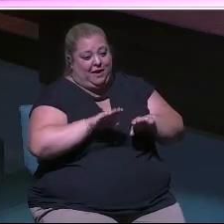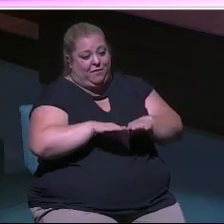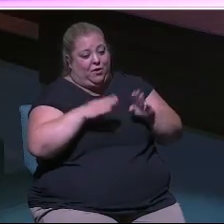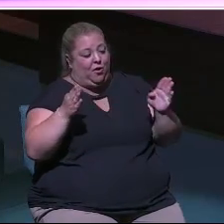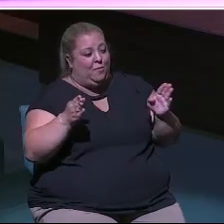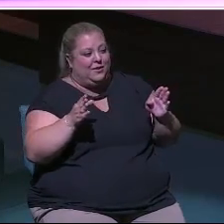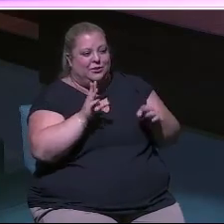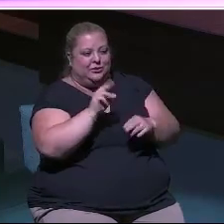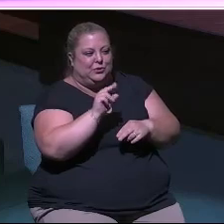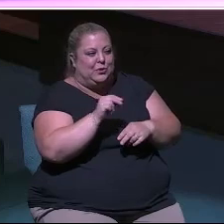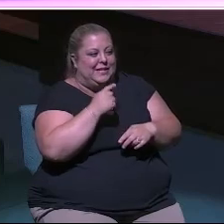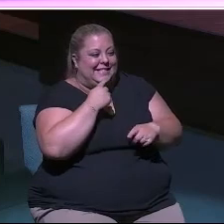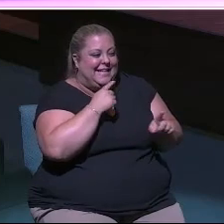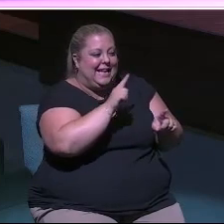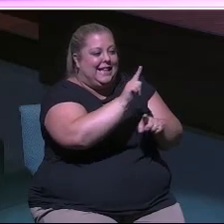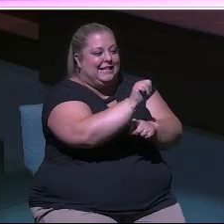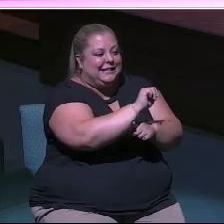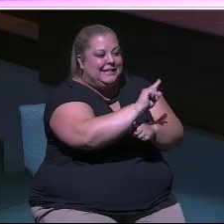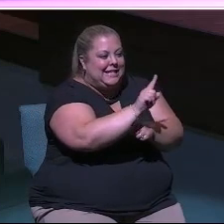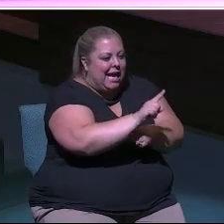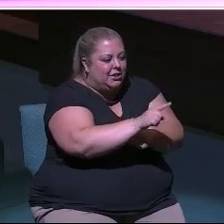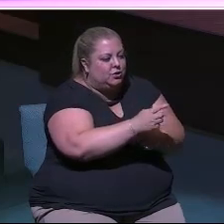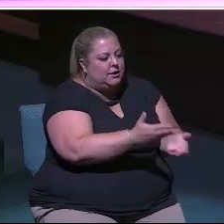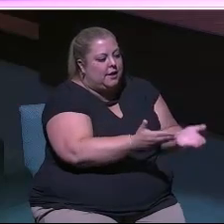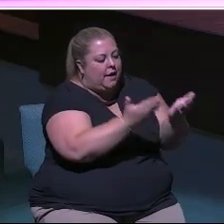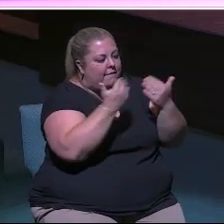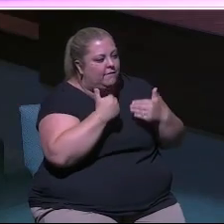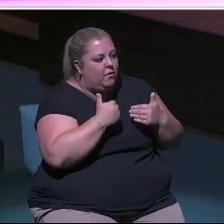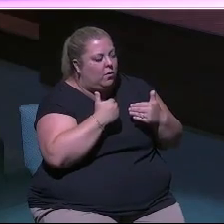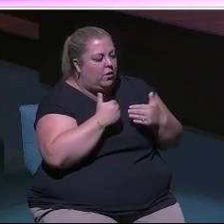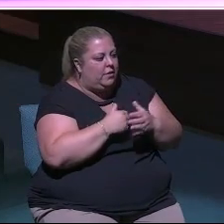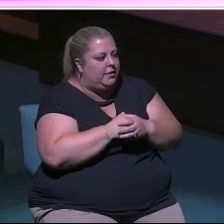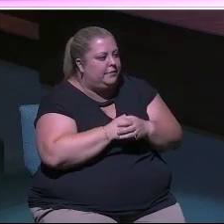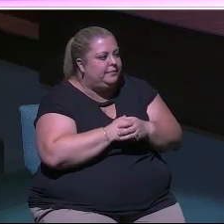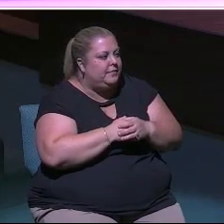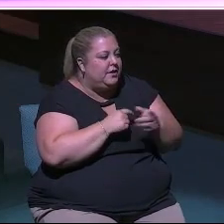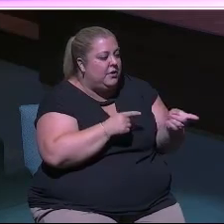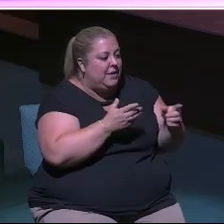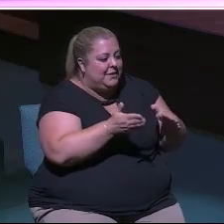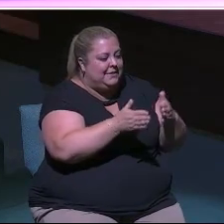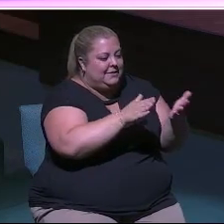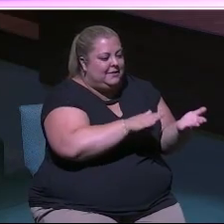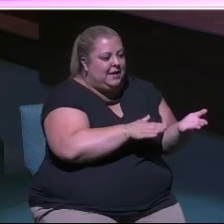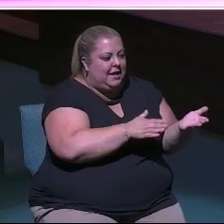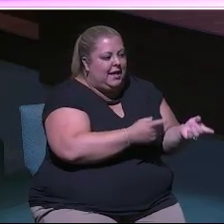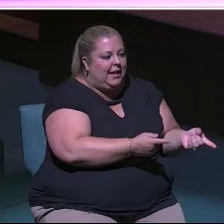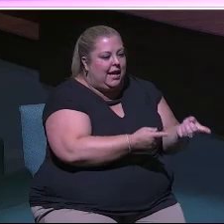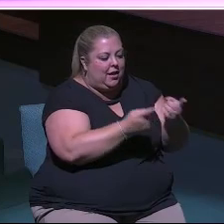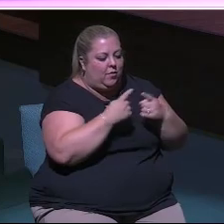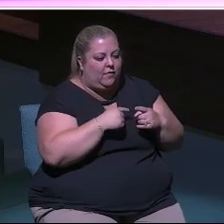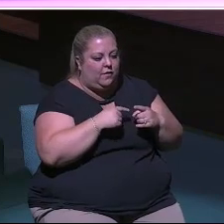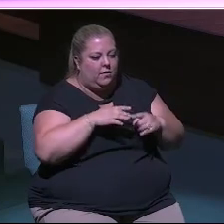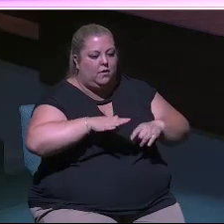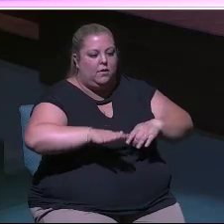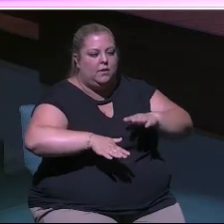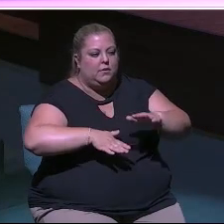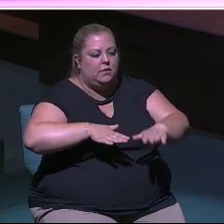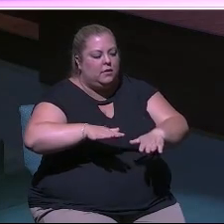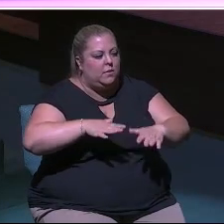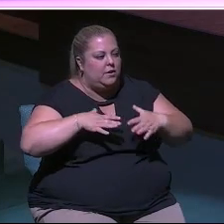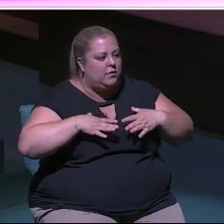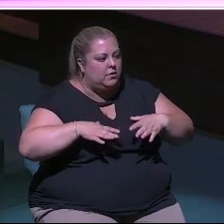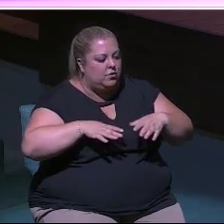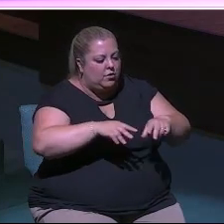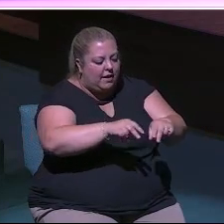Lazarus, come forth. And he that was dead came forth bound hand and foot with grave clothes, and his face was bound